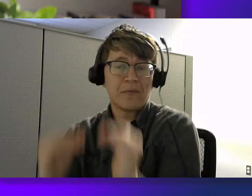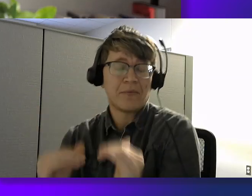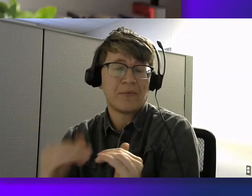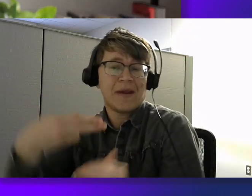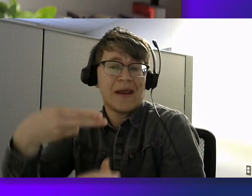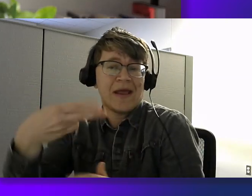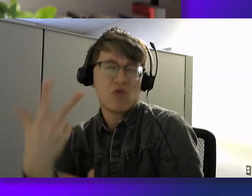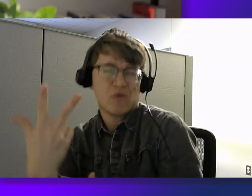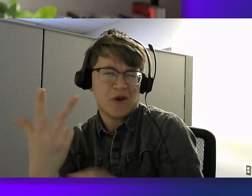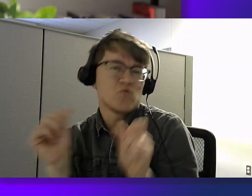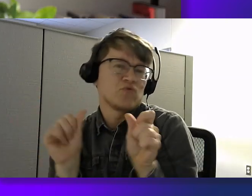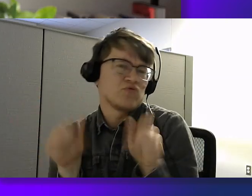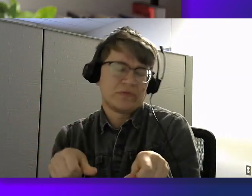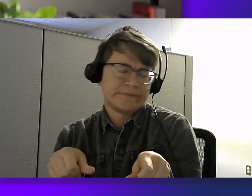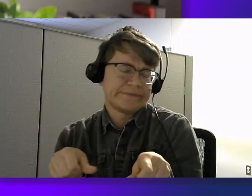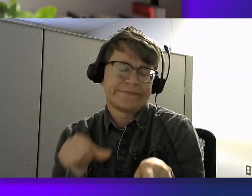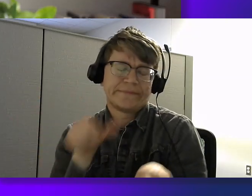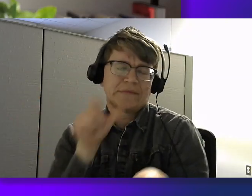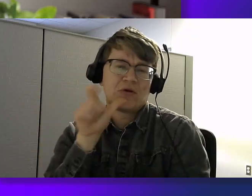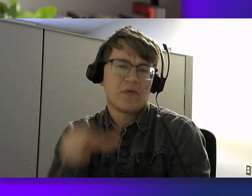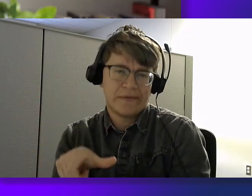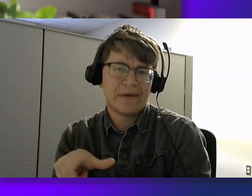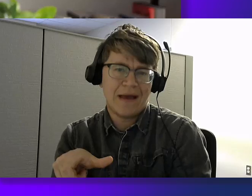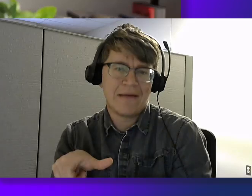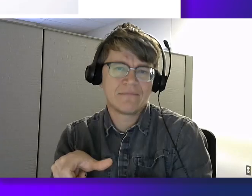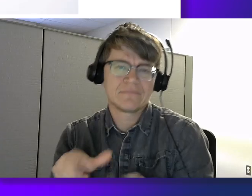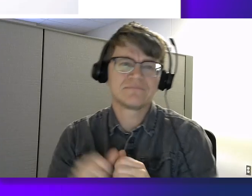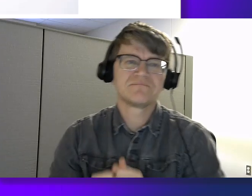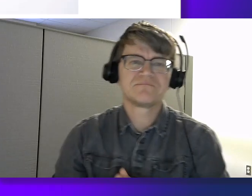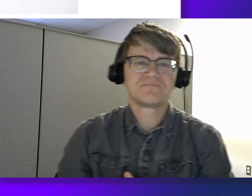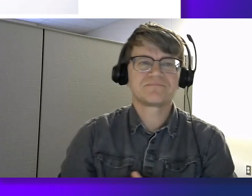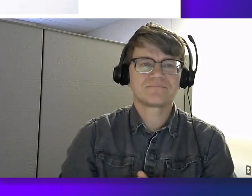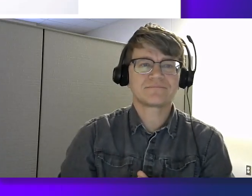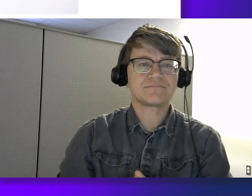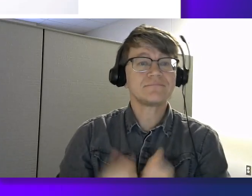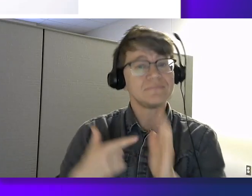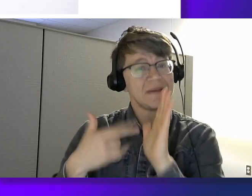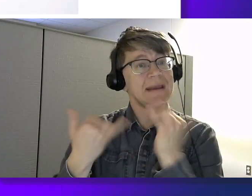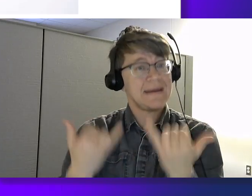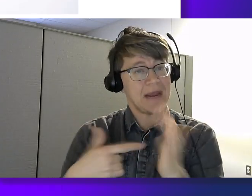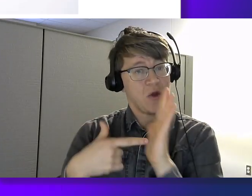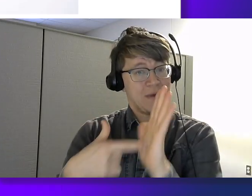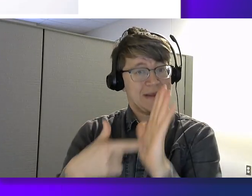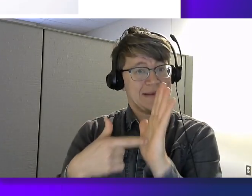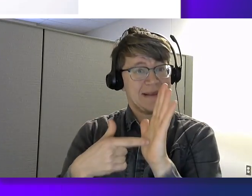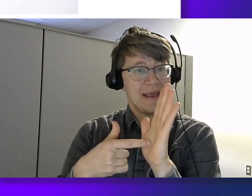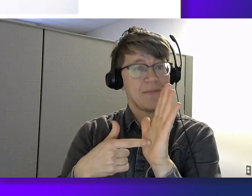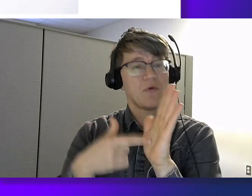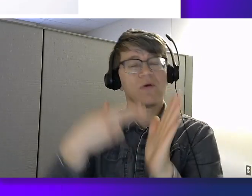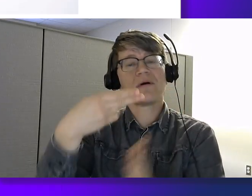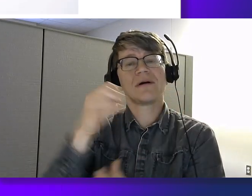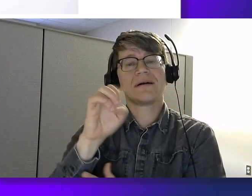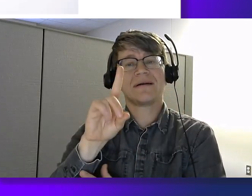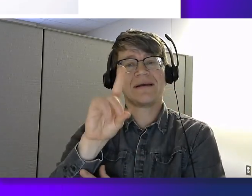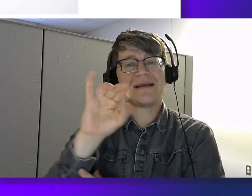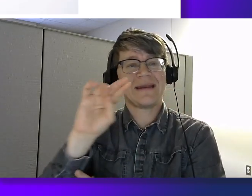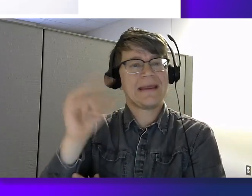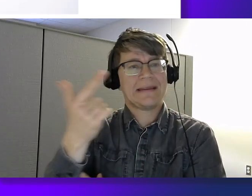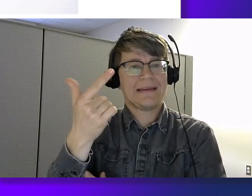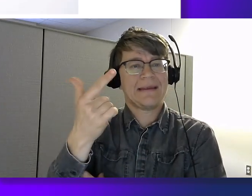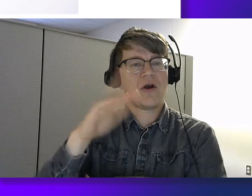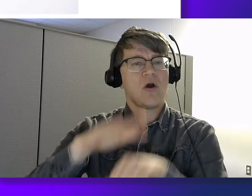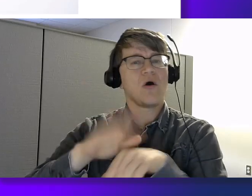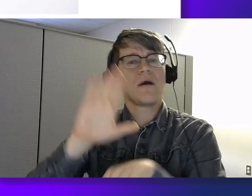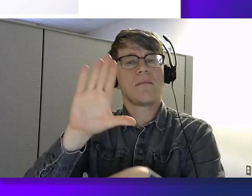with many subcategories, you can use subsequent tags. Here's an example of how heading tags appear on a blog post.